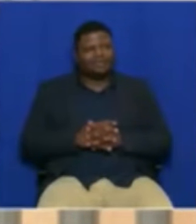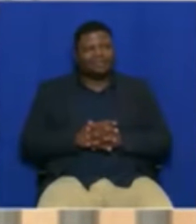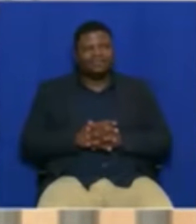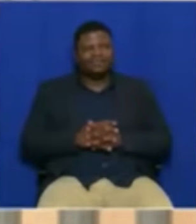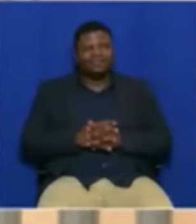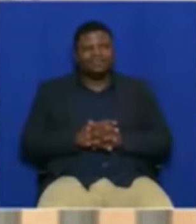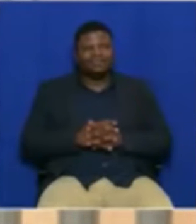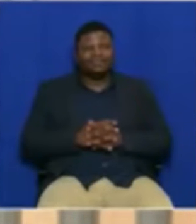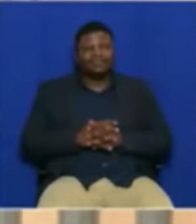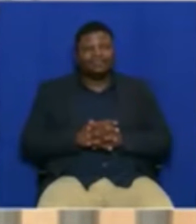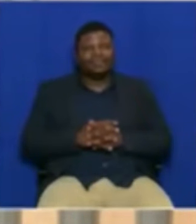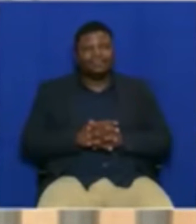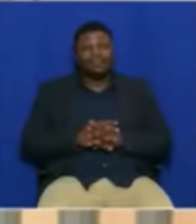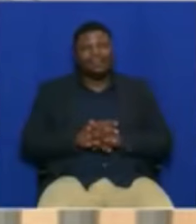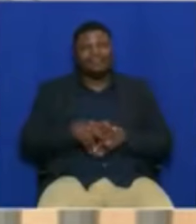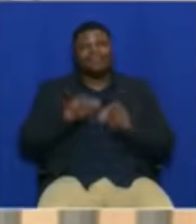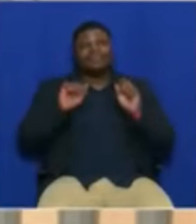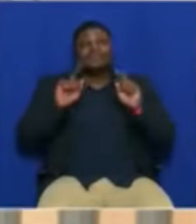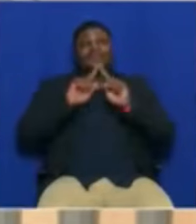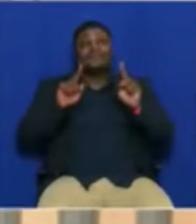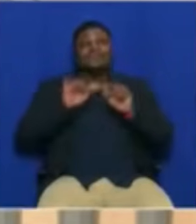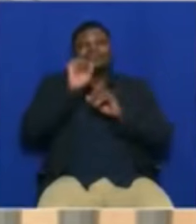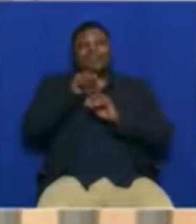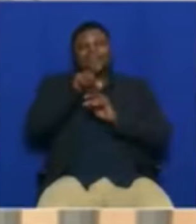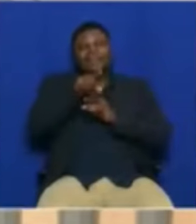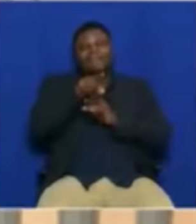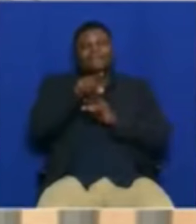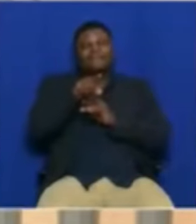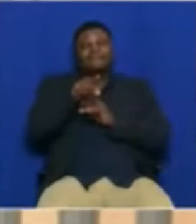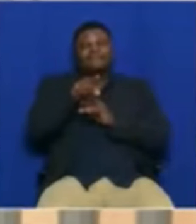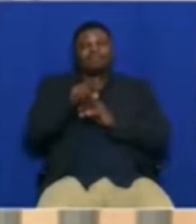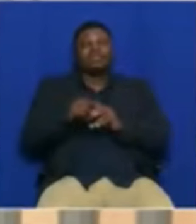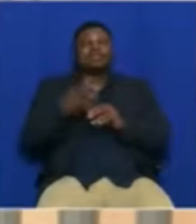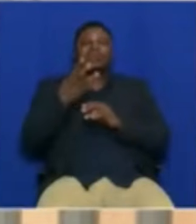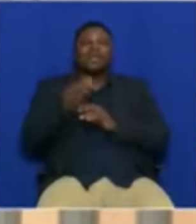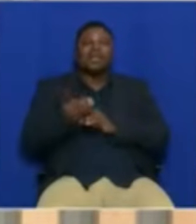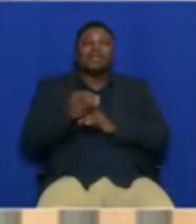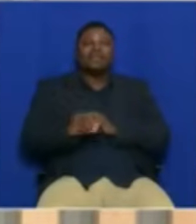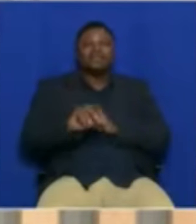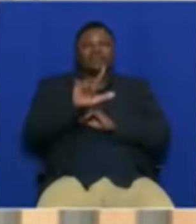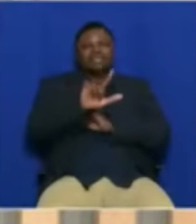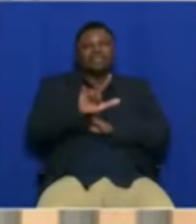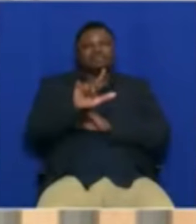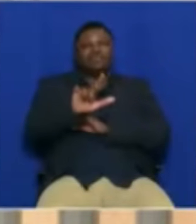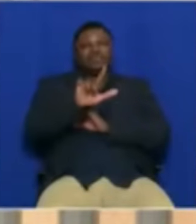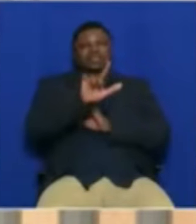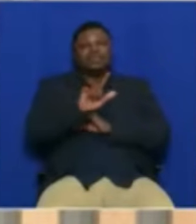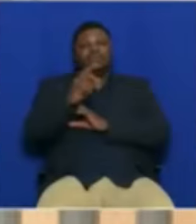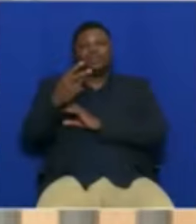attracted significant responses. There were 72 applications in total. You don't have an issue with that?